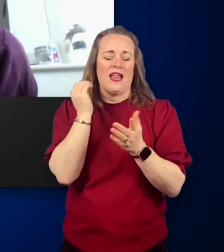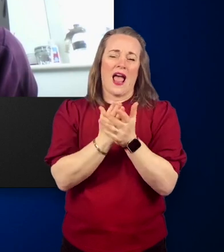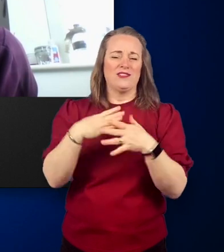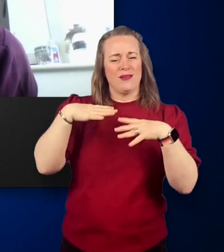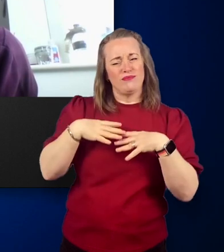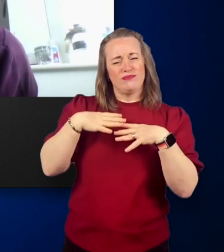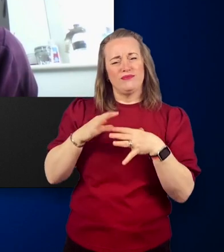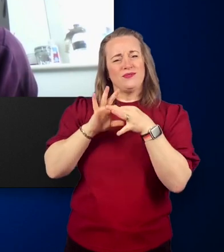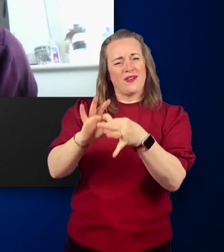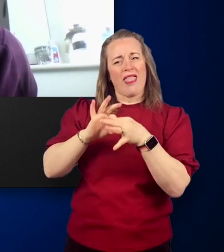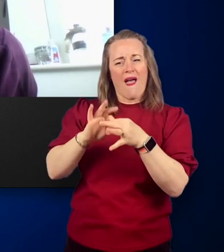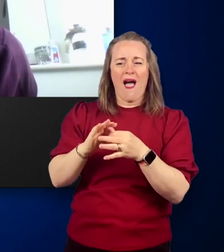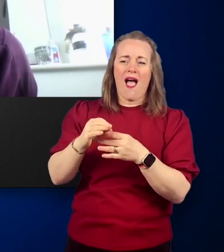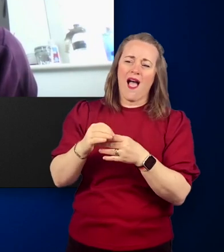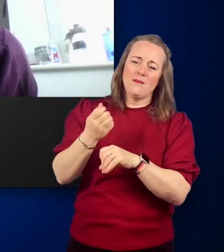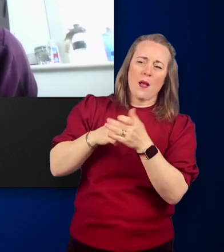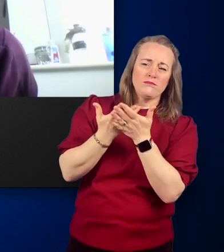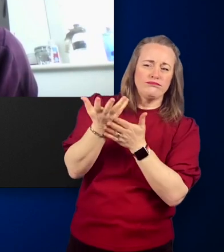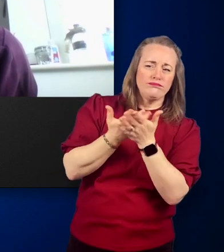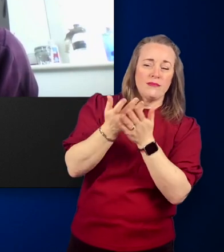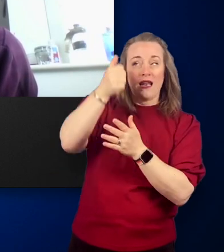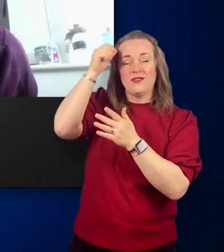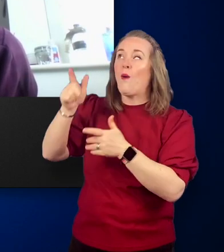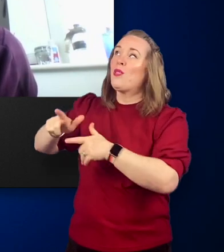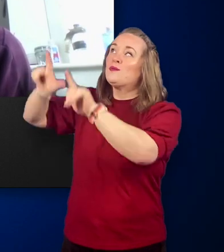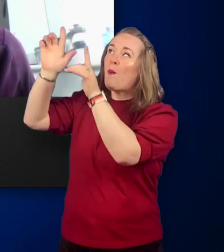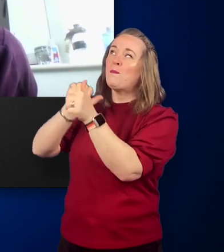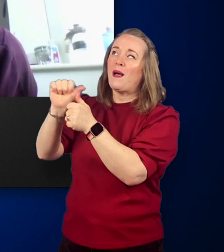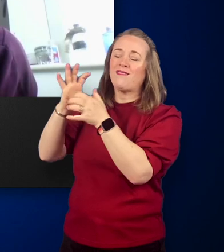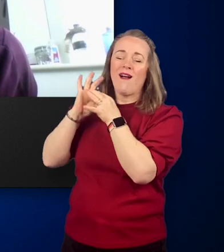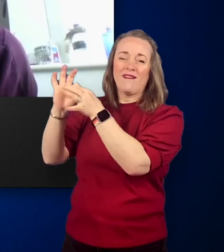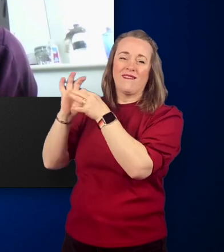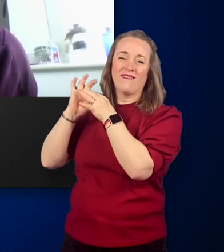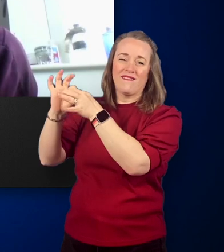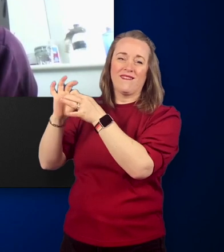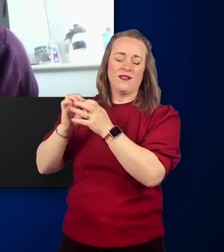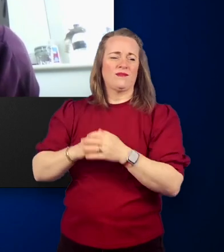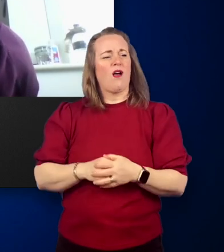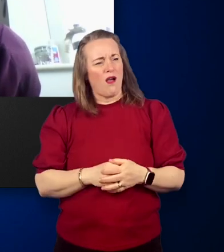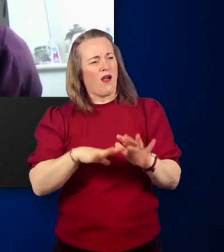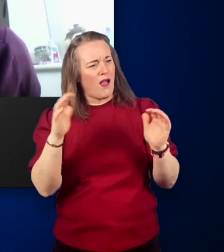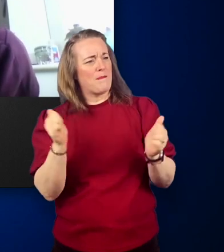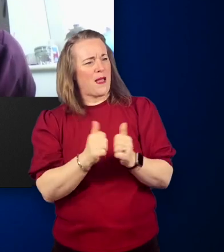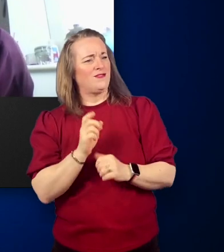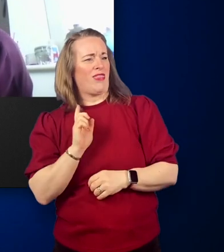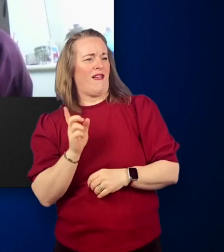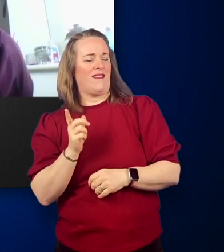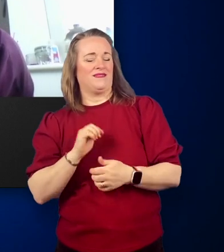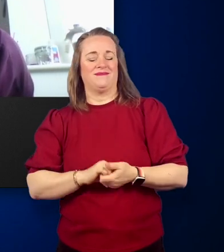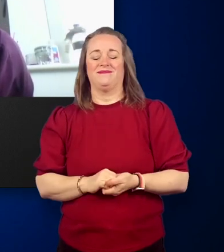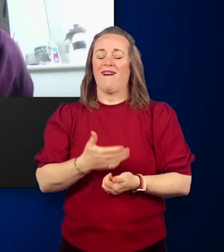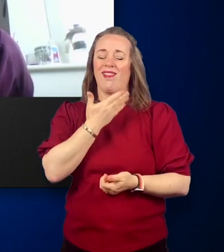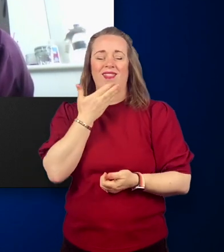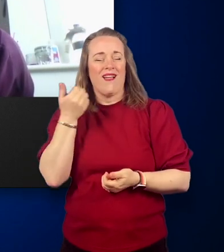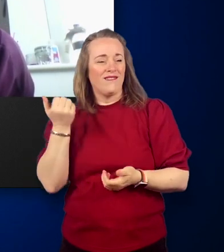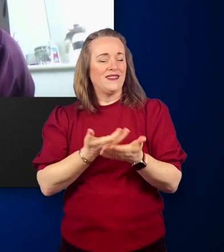and get to know each other and the Lord a bit better. Amen to that. Amen to that. Well, lovely to chat,